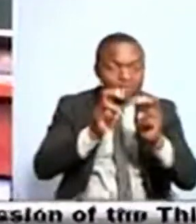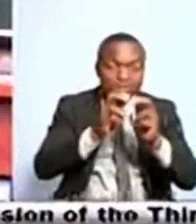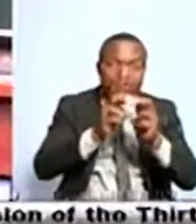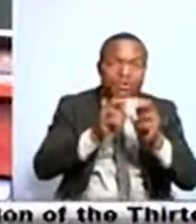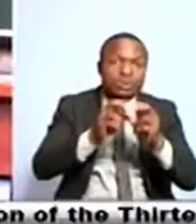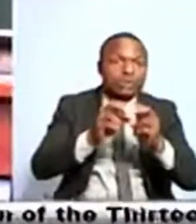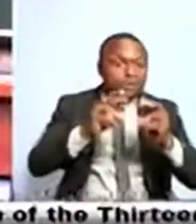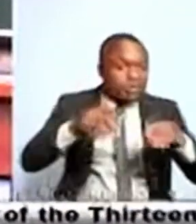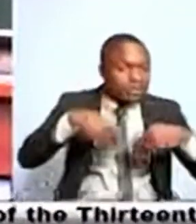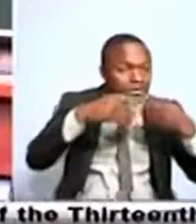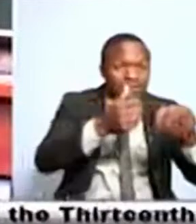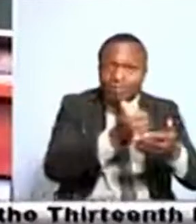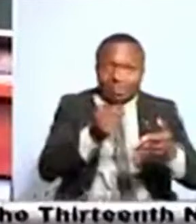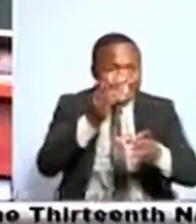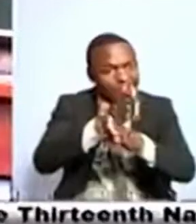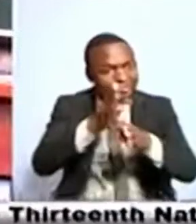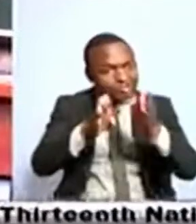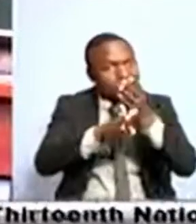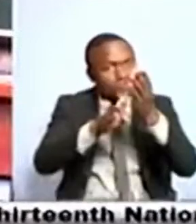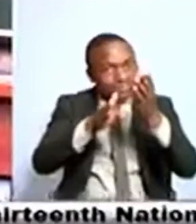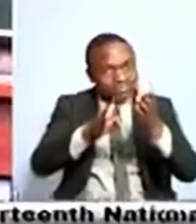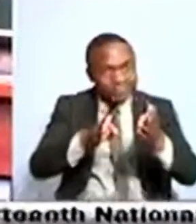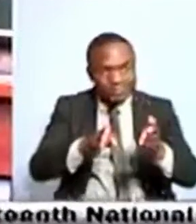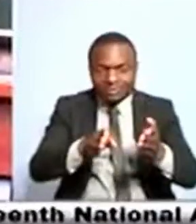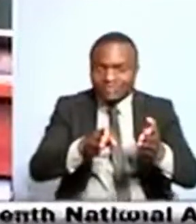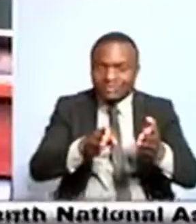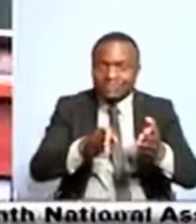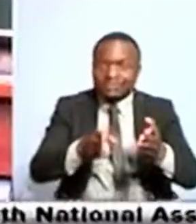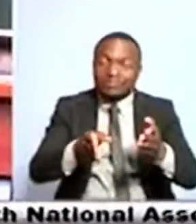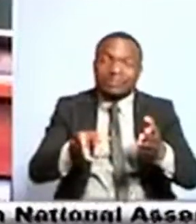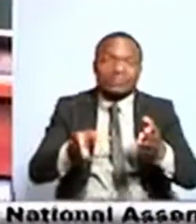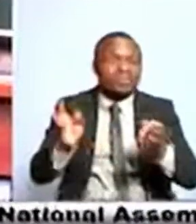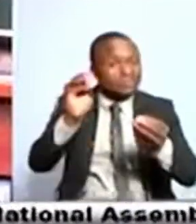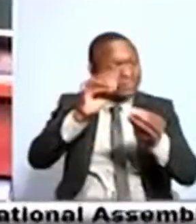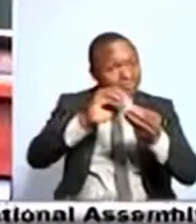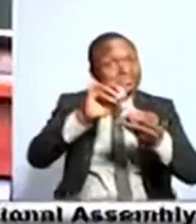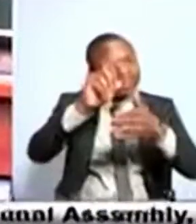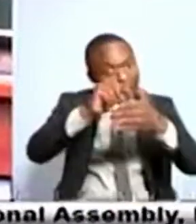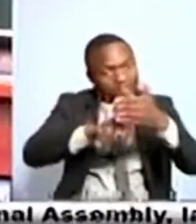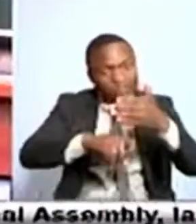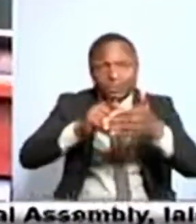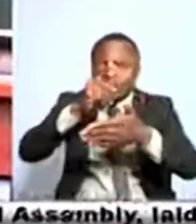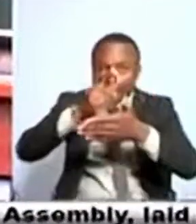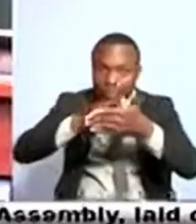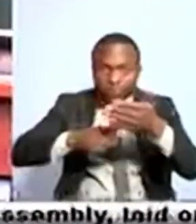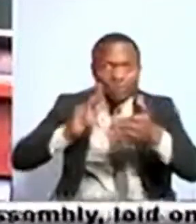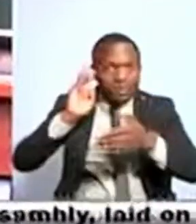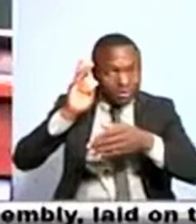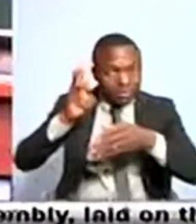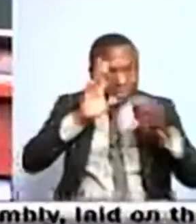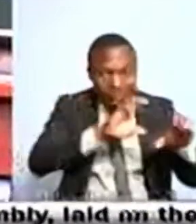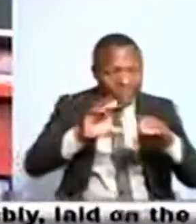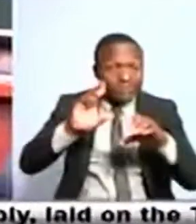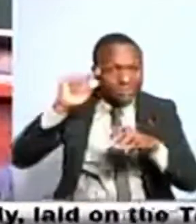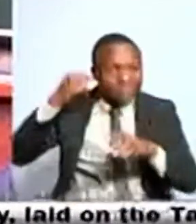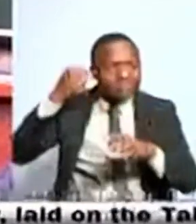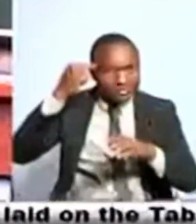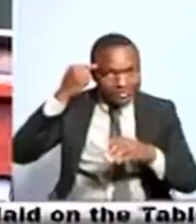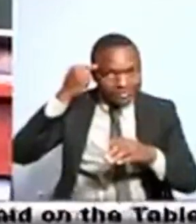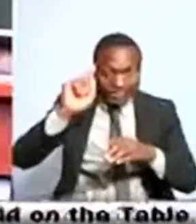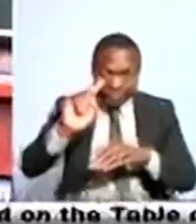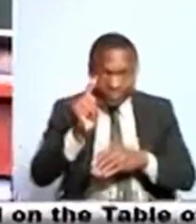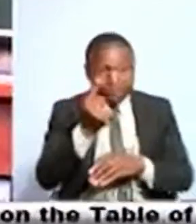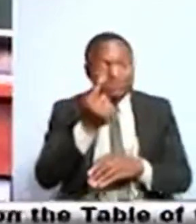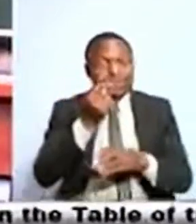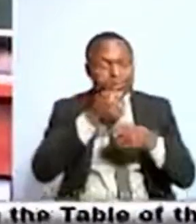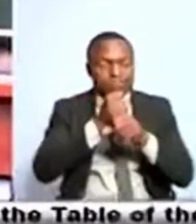other contractors, and therefore increasing costs and so on. What we are going to do as a government is, first of